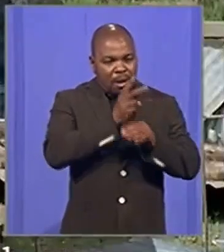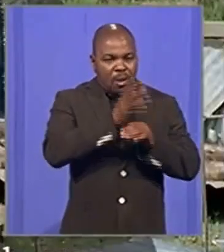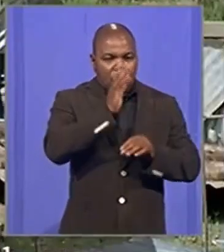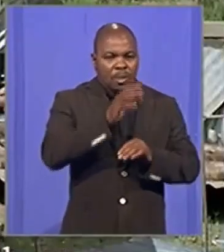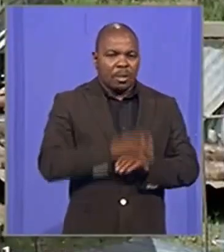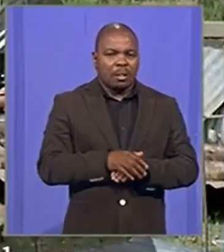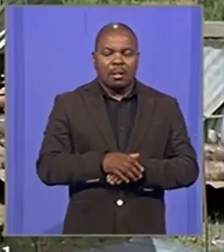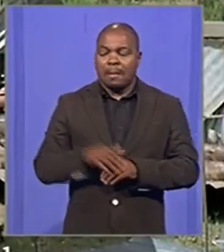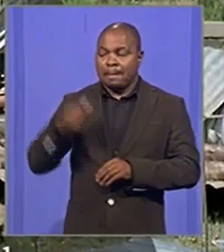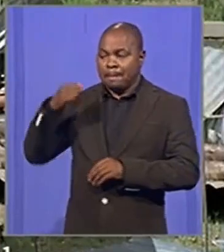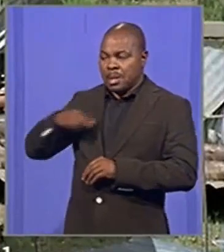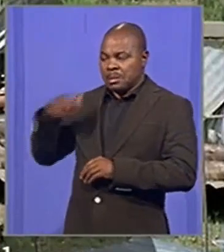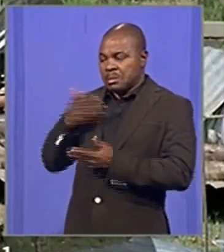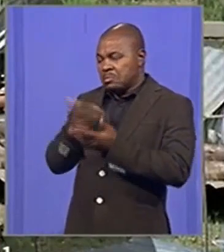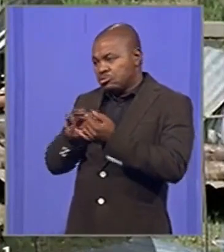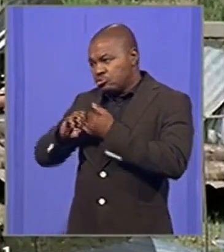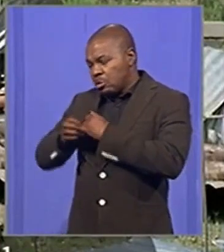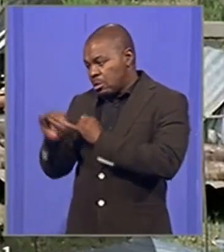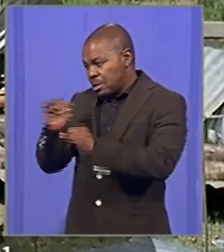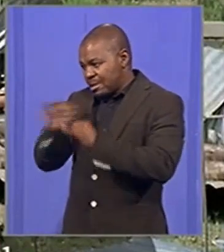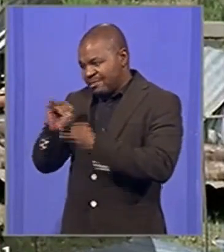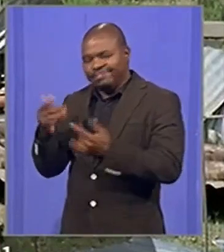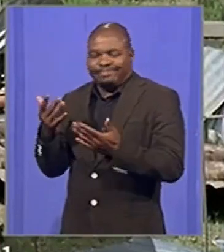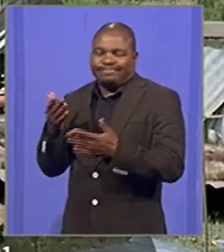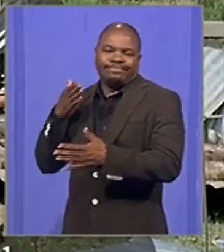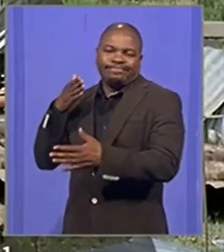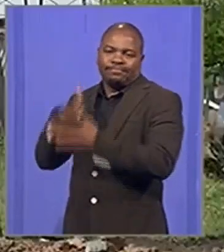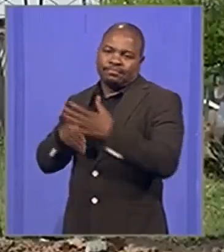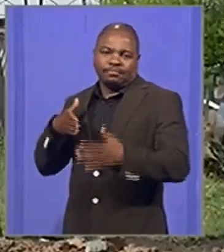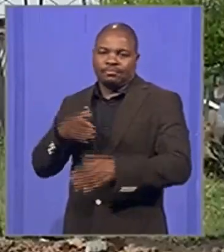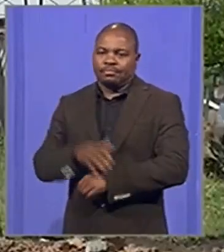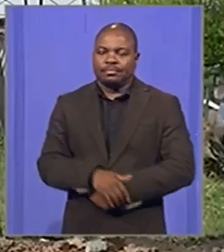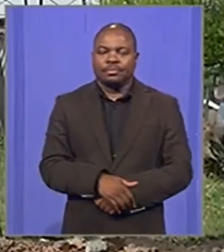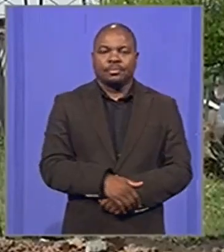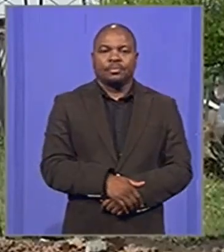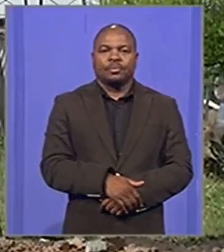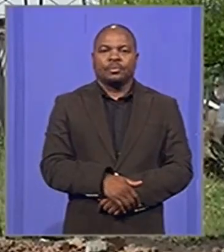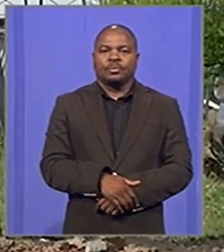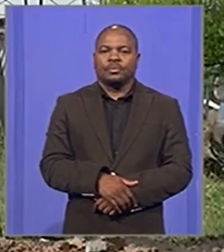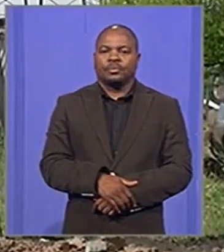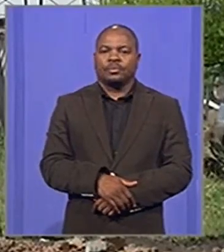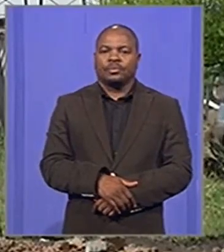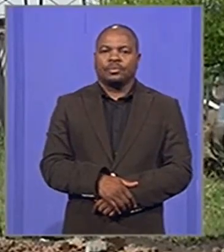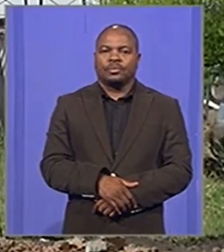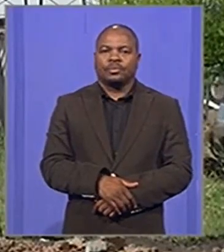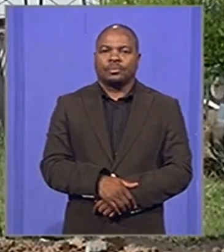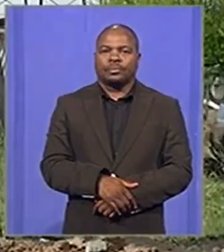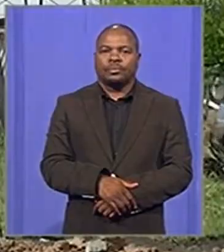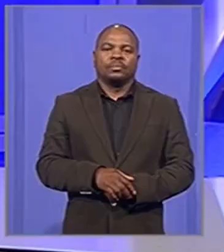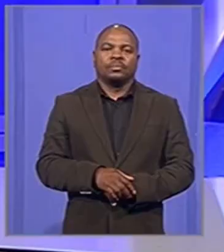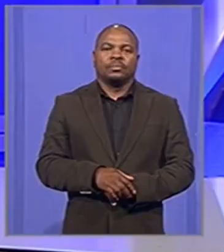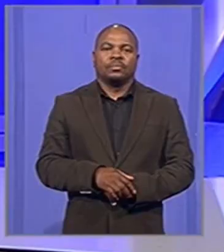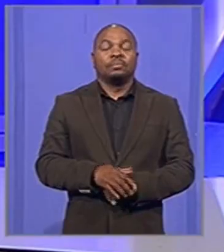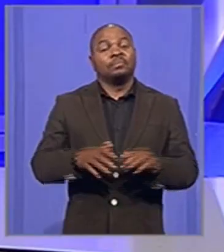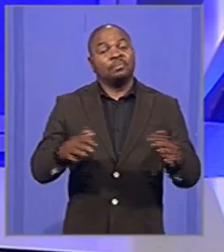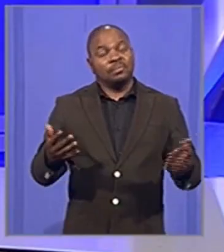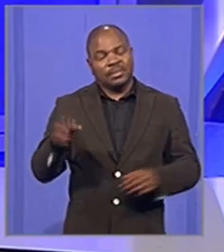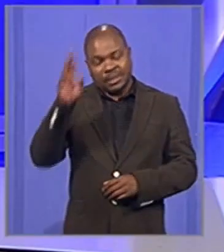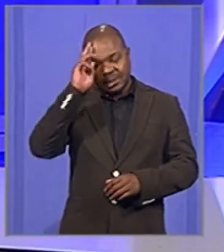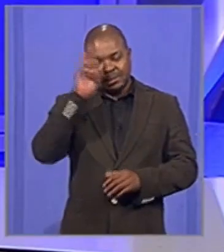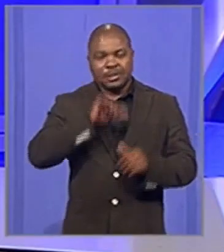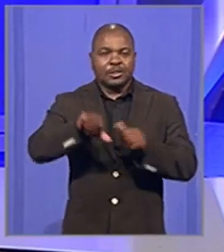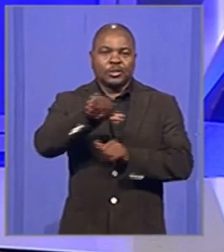bona tsibogo go tswa go mmasepala wa Rustenburg a iteile sefoleletse. Zeblon Maine, SABC News, Rustenburg. Motho se